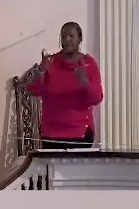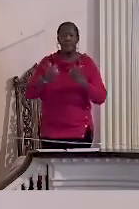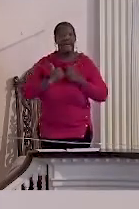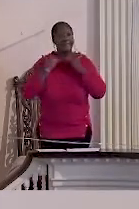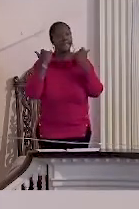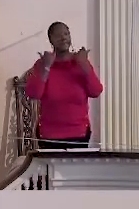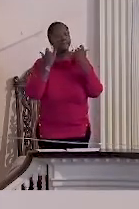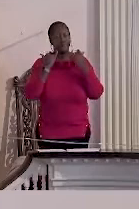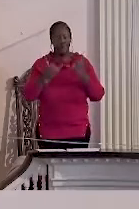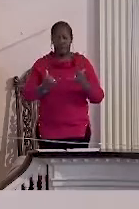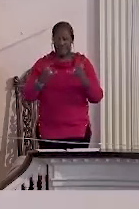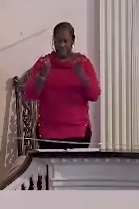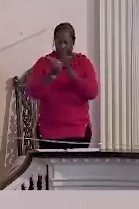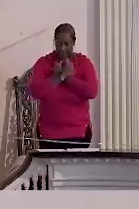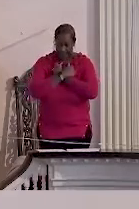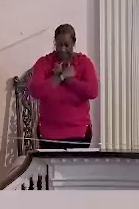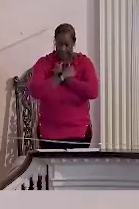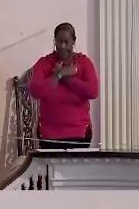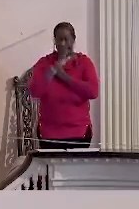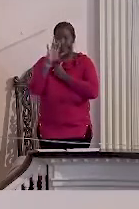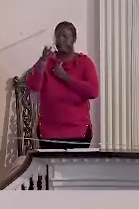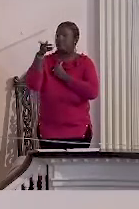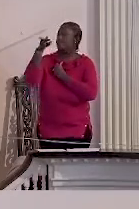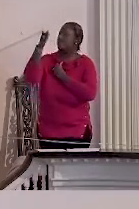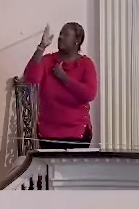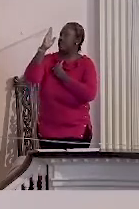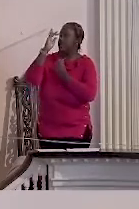presence of love, dear God,